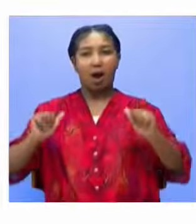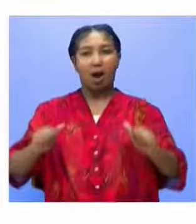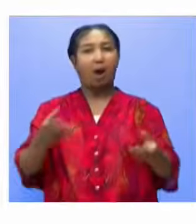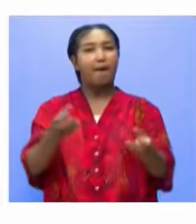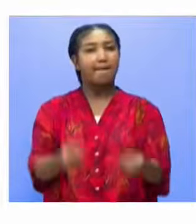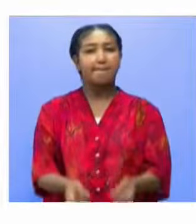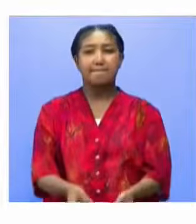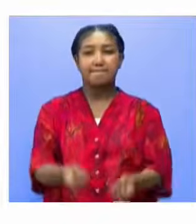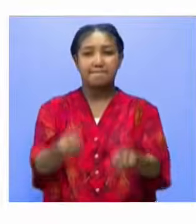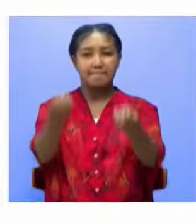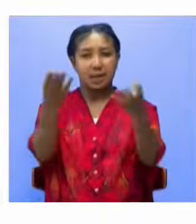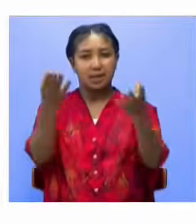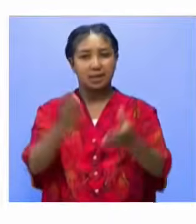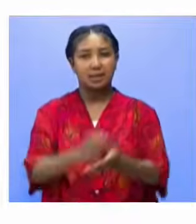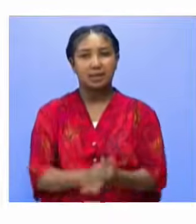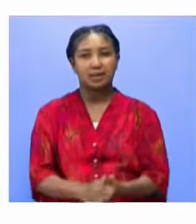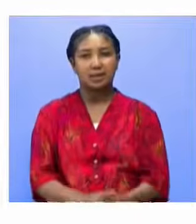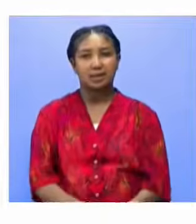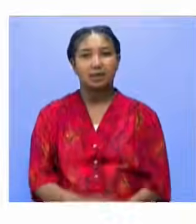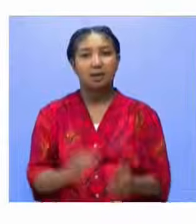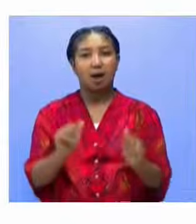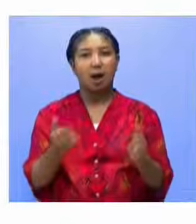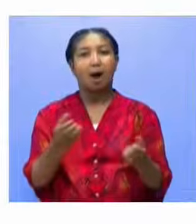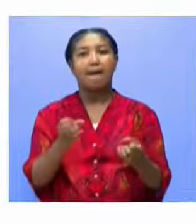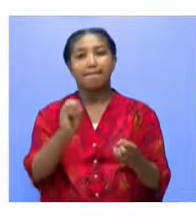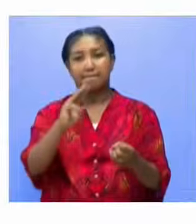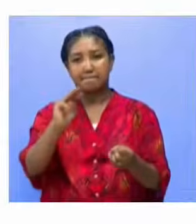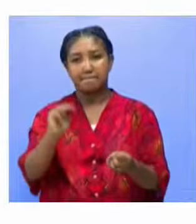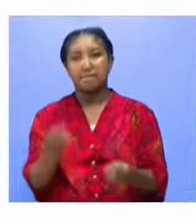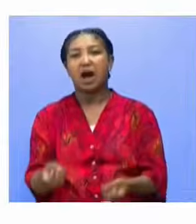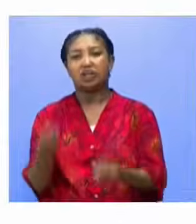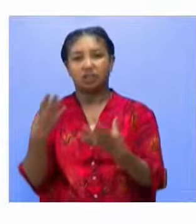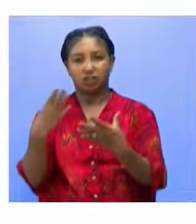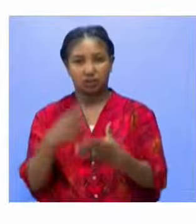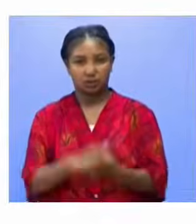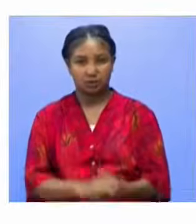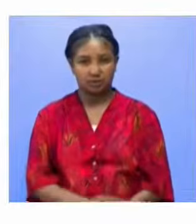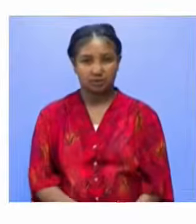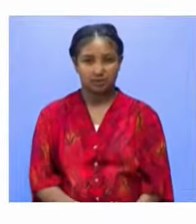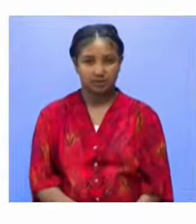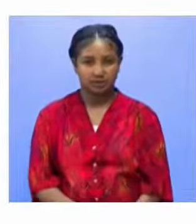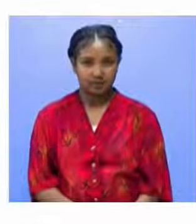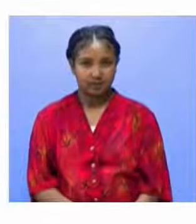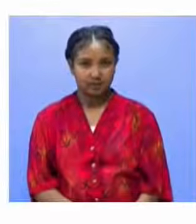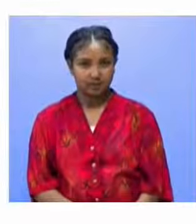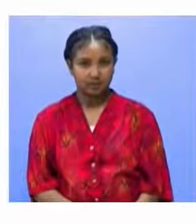many and how much?